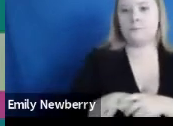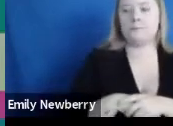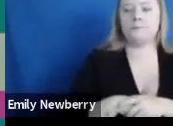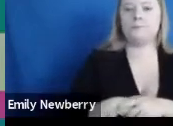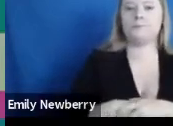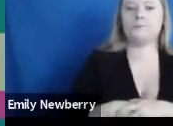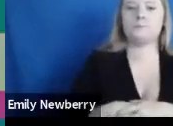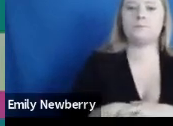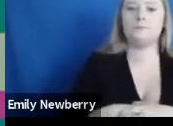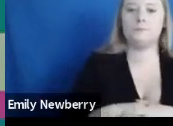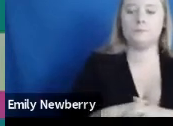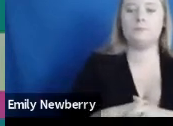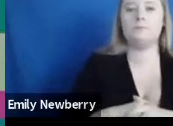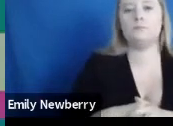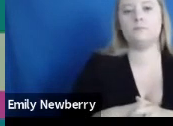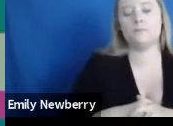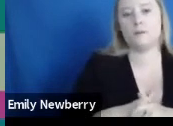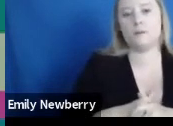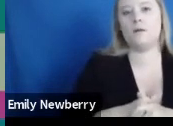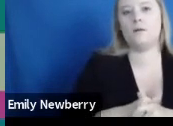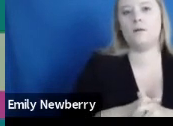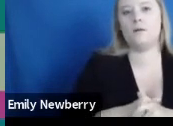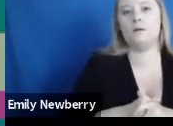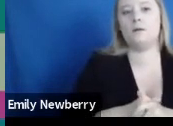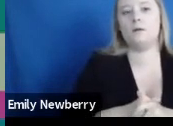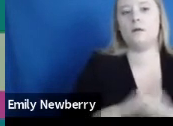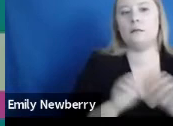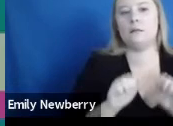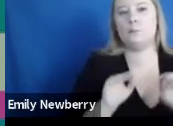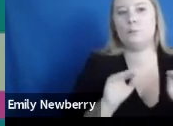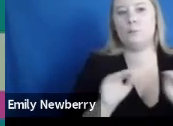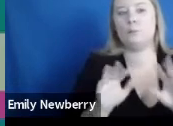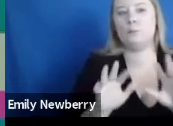So let's see if I can move something here.